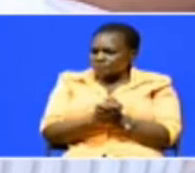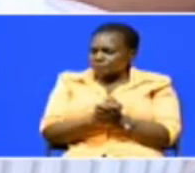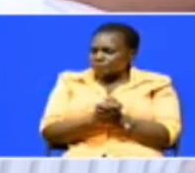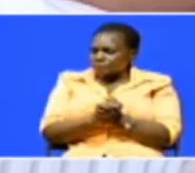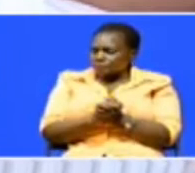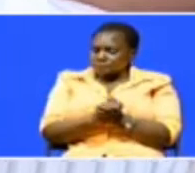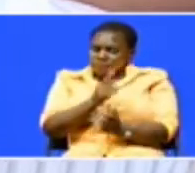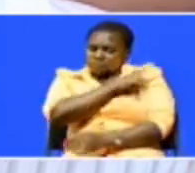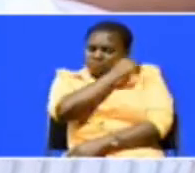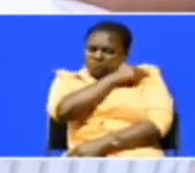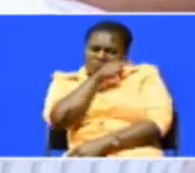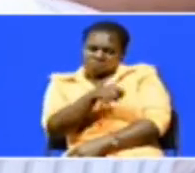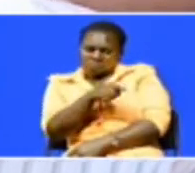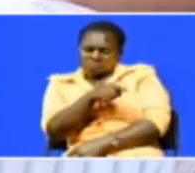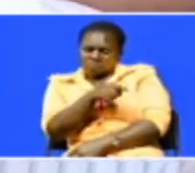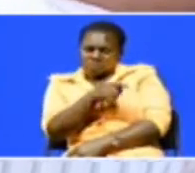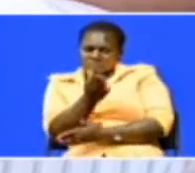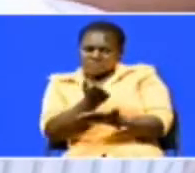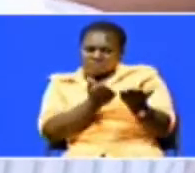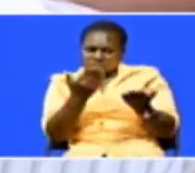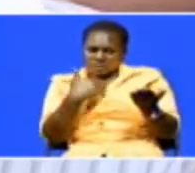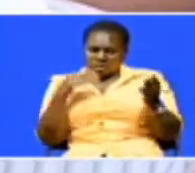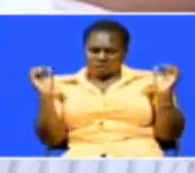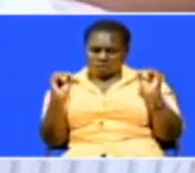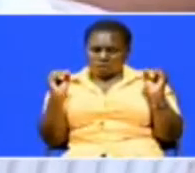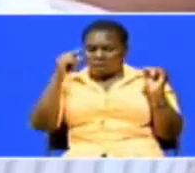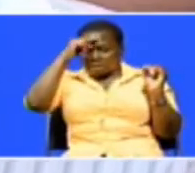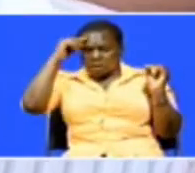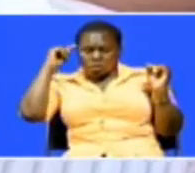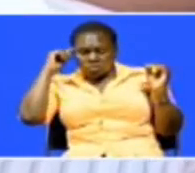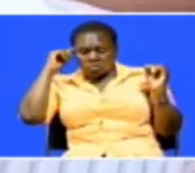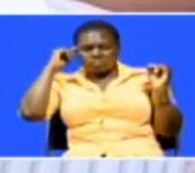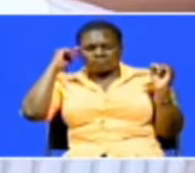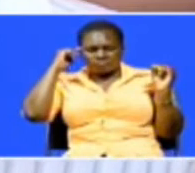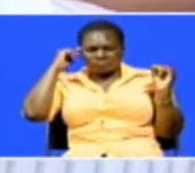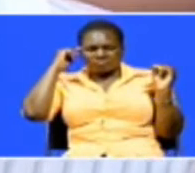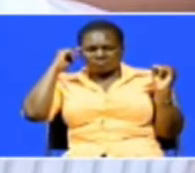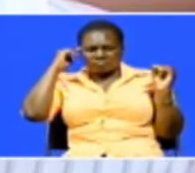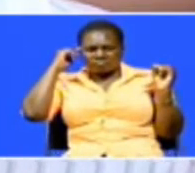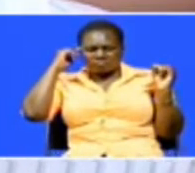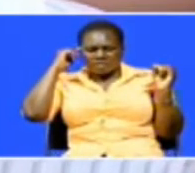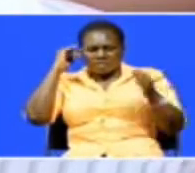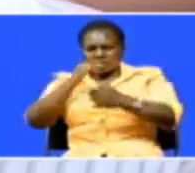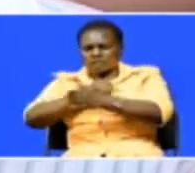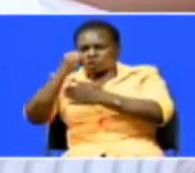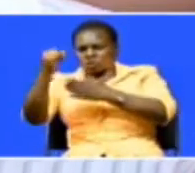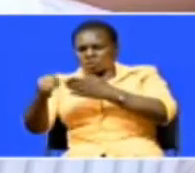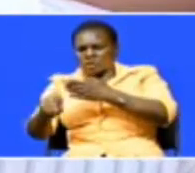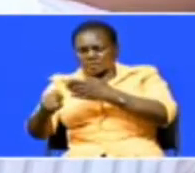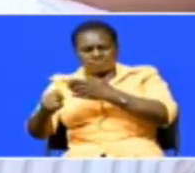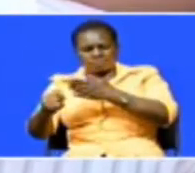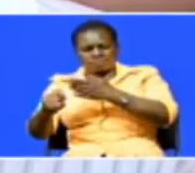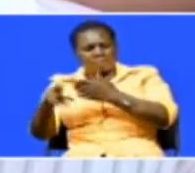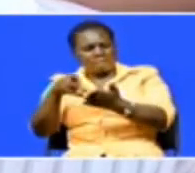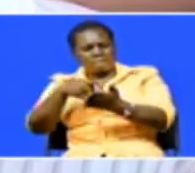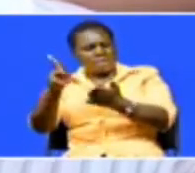hiyo facility does not offer the service because wale contractors